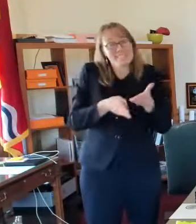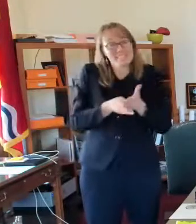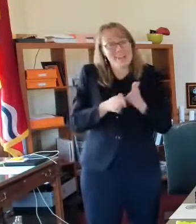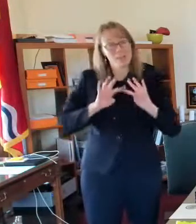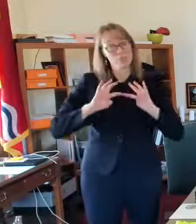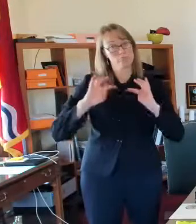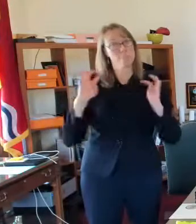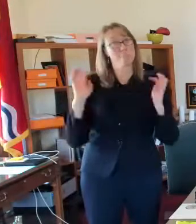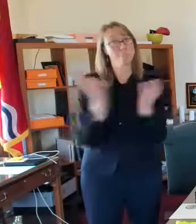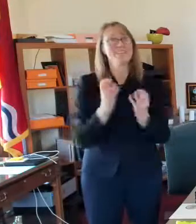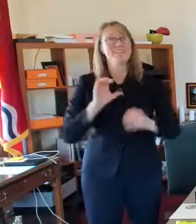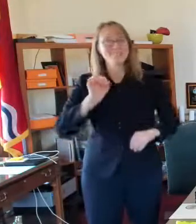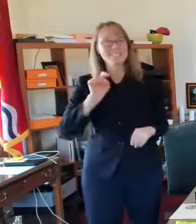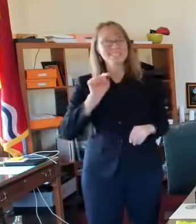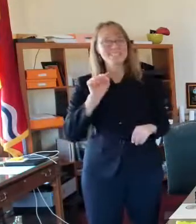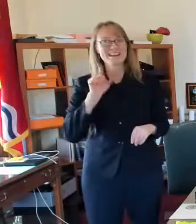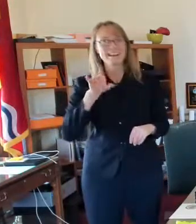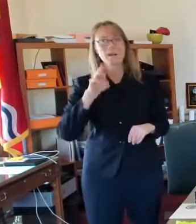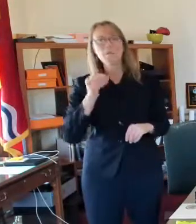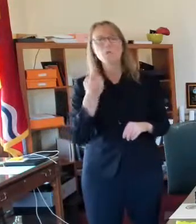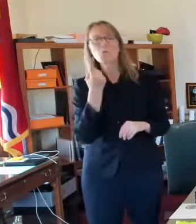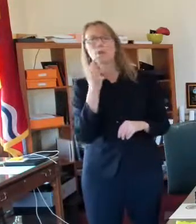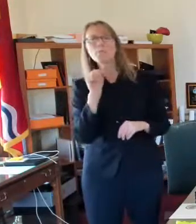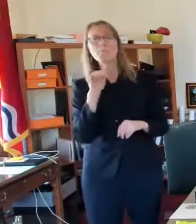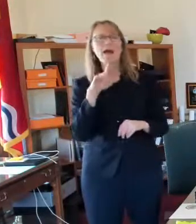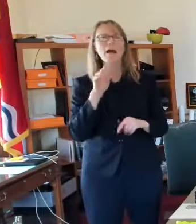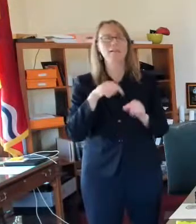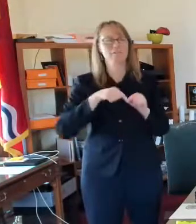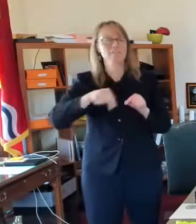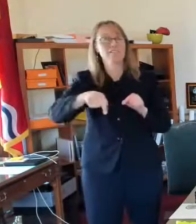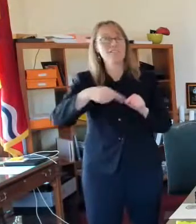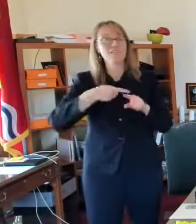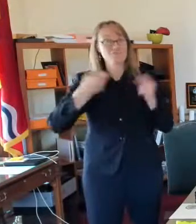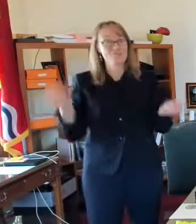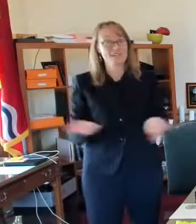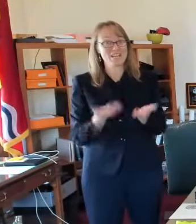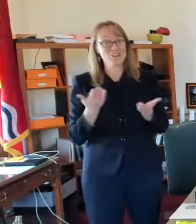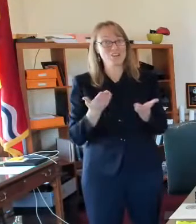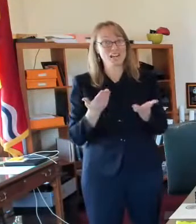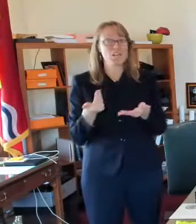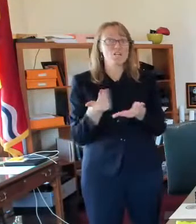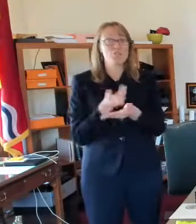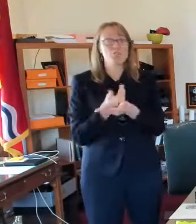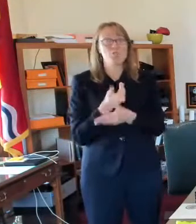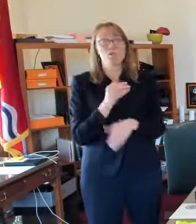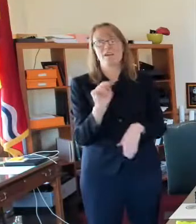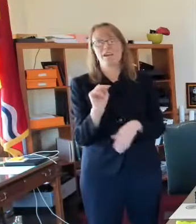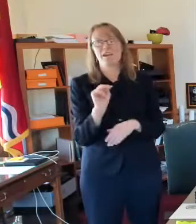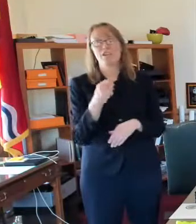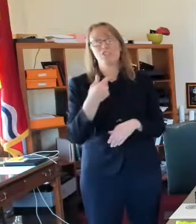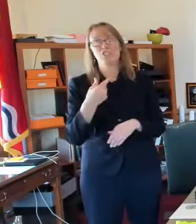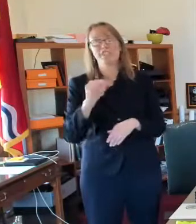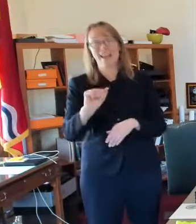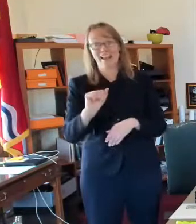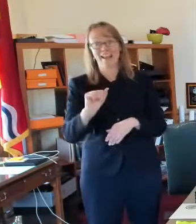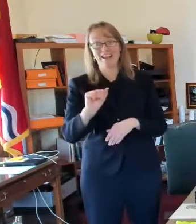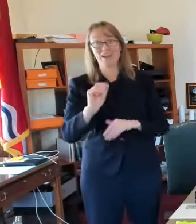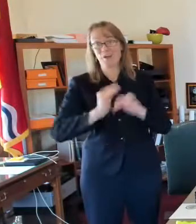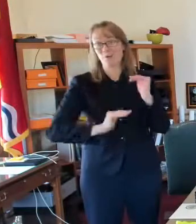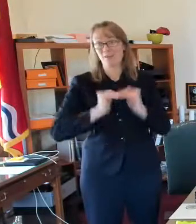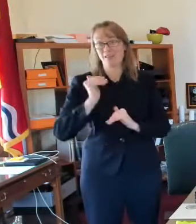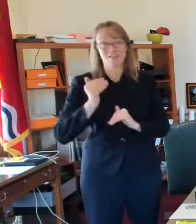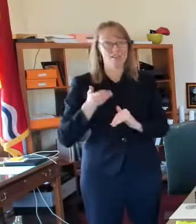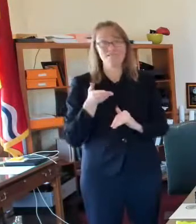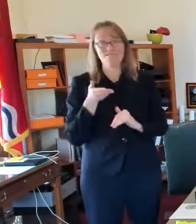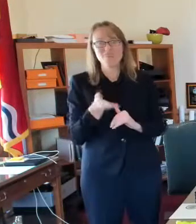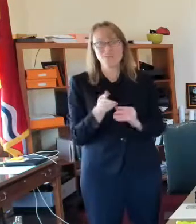or two up the road here, probably about a mile, is the site of the new NGA. And that's lots of